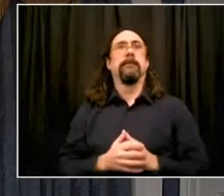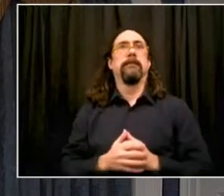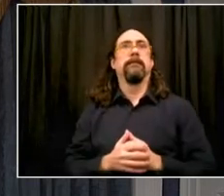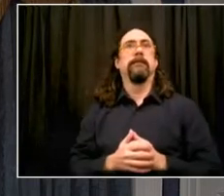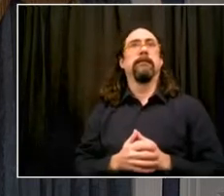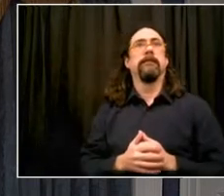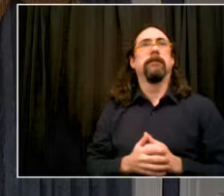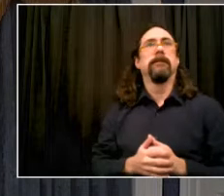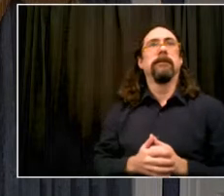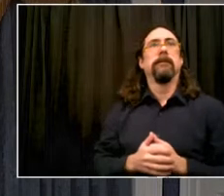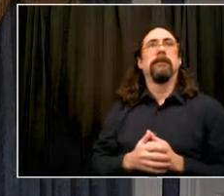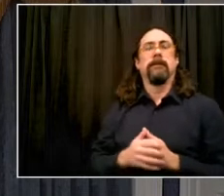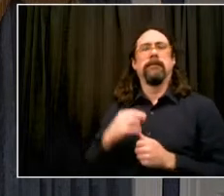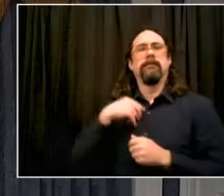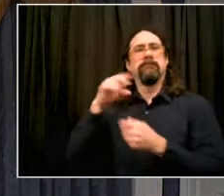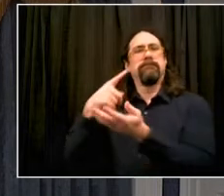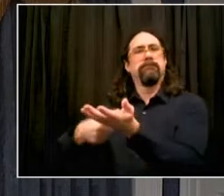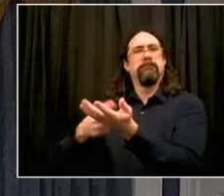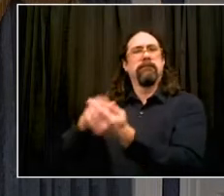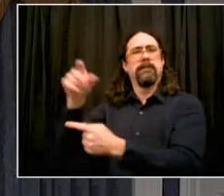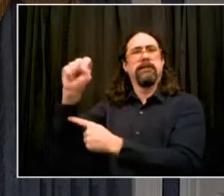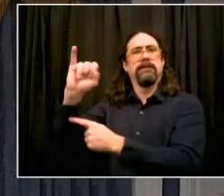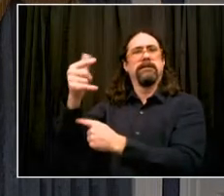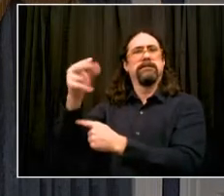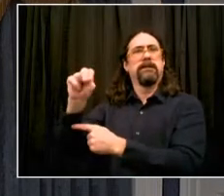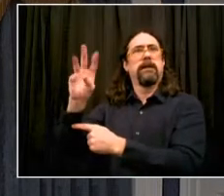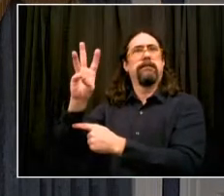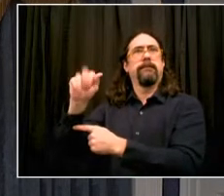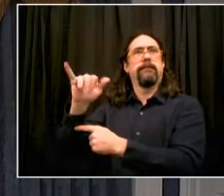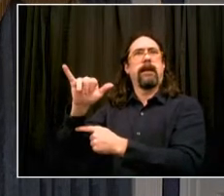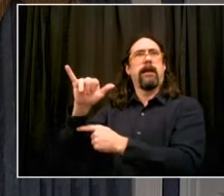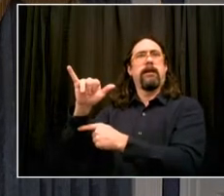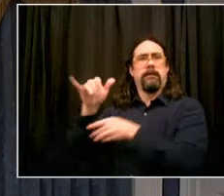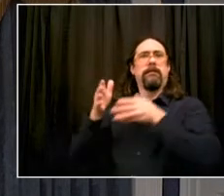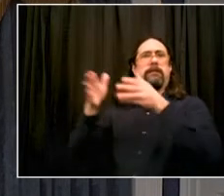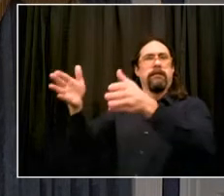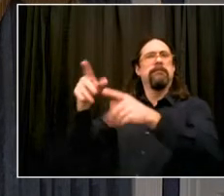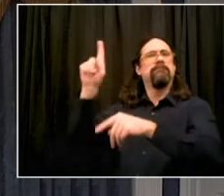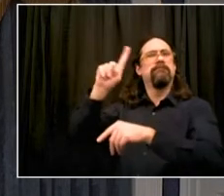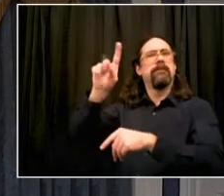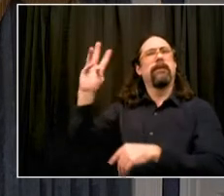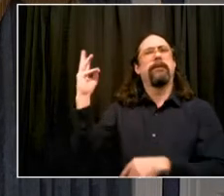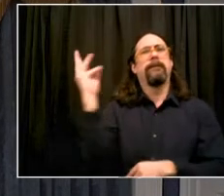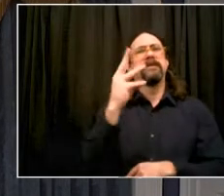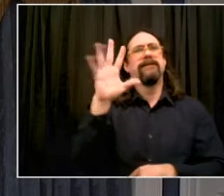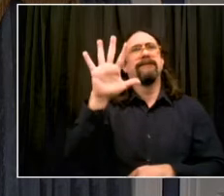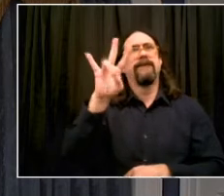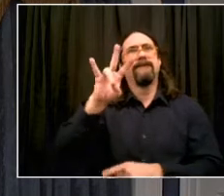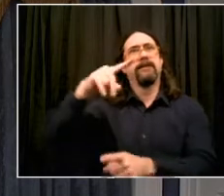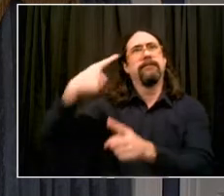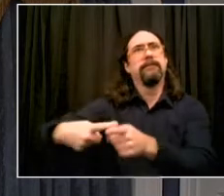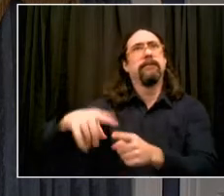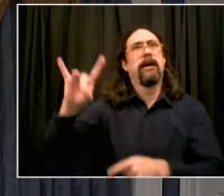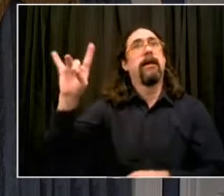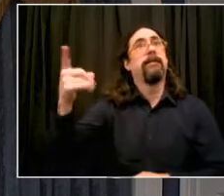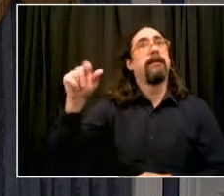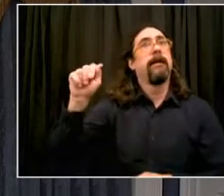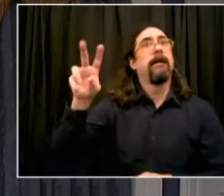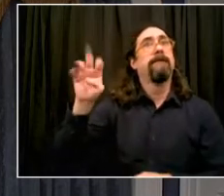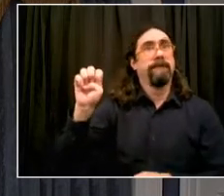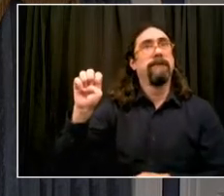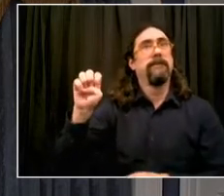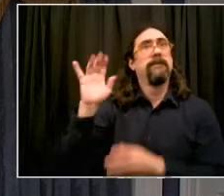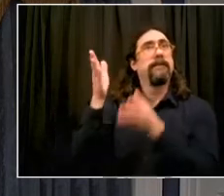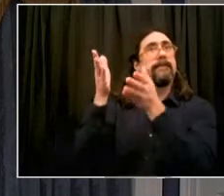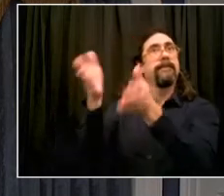have been at least four incidents since late October where debris has been falling from the building onto the street and